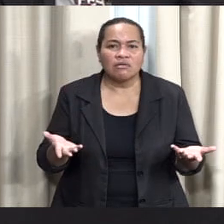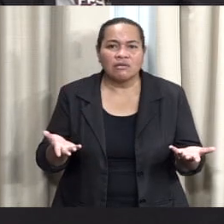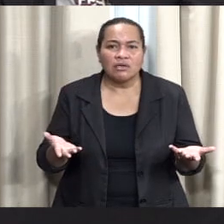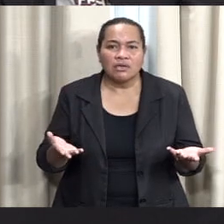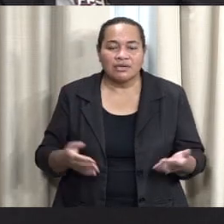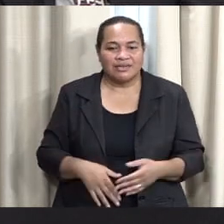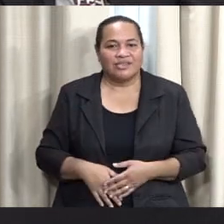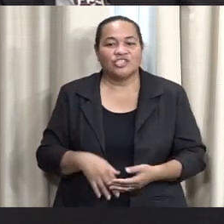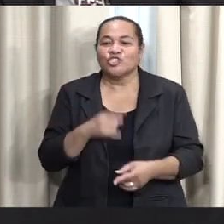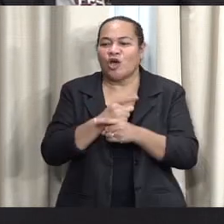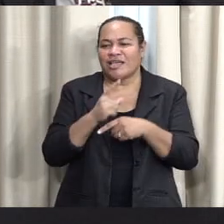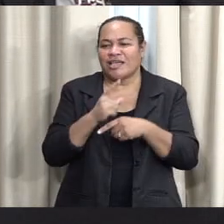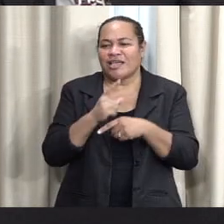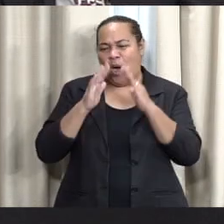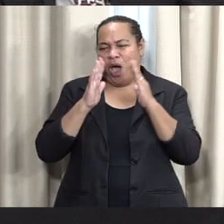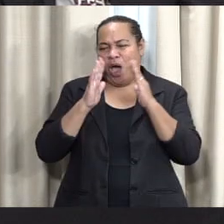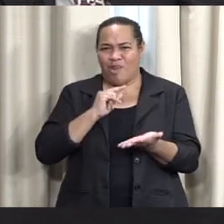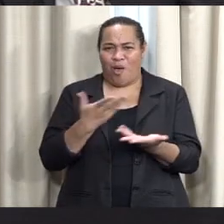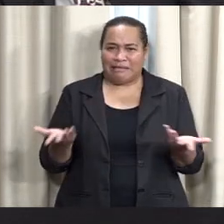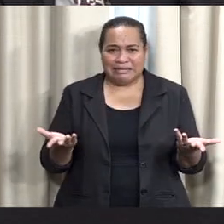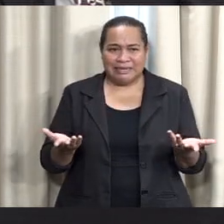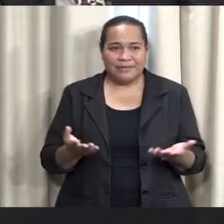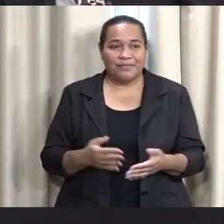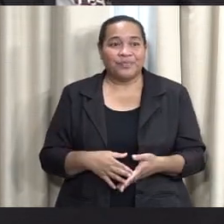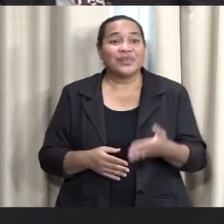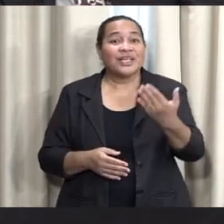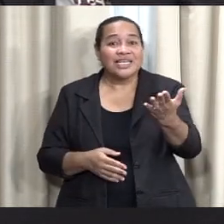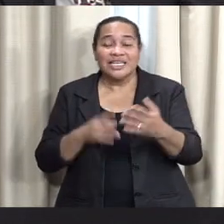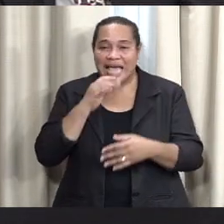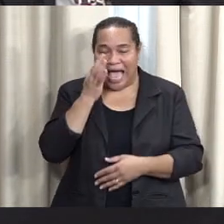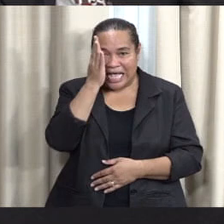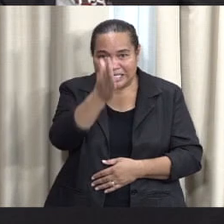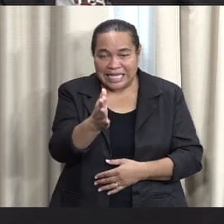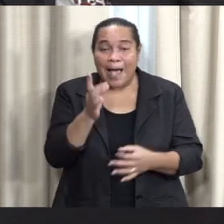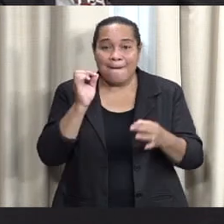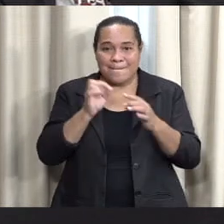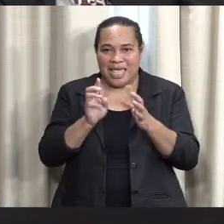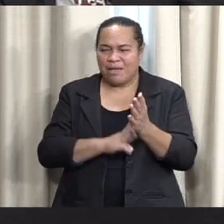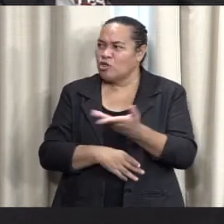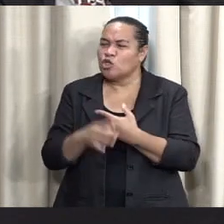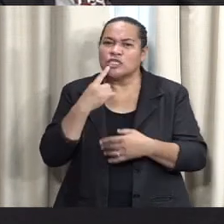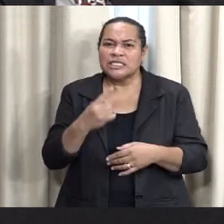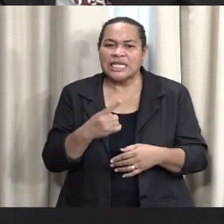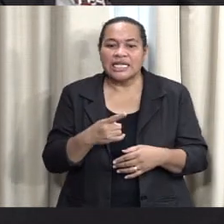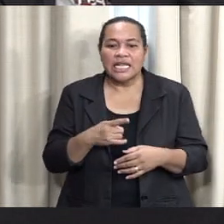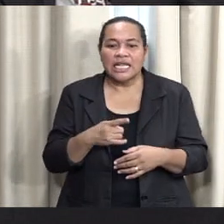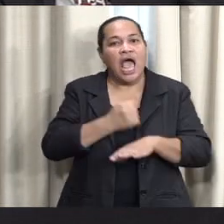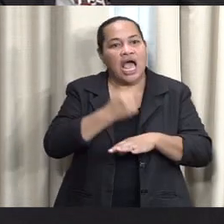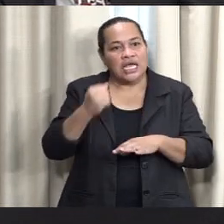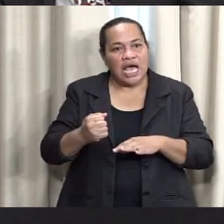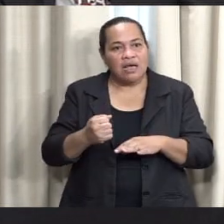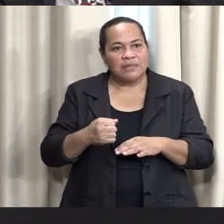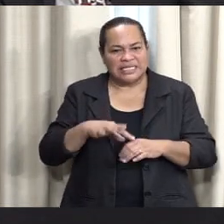You're talking about housing loan and things like that. So, the Prime Minister, sir, you mentioned how the government is still assessing